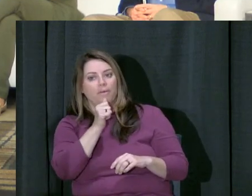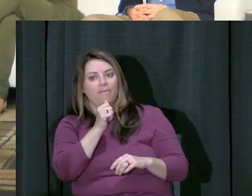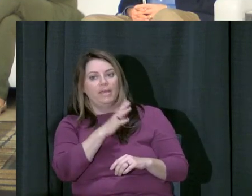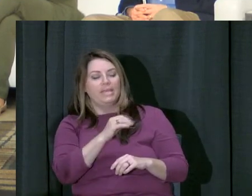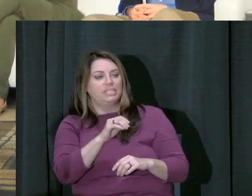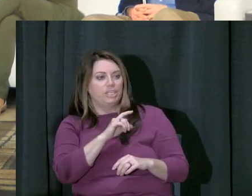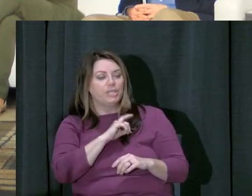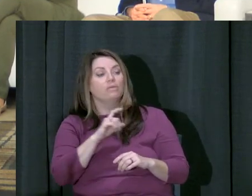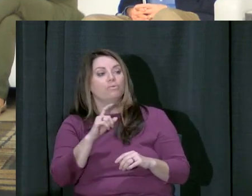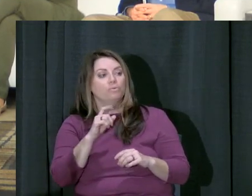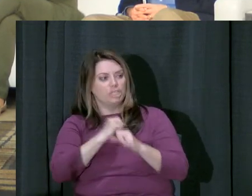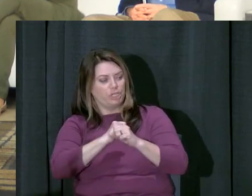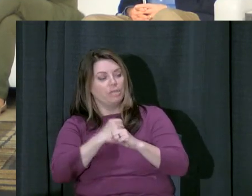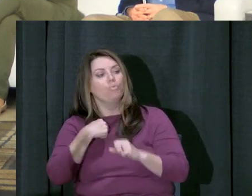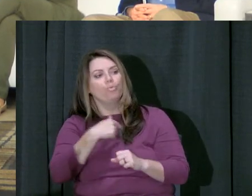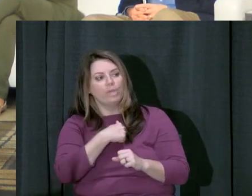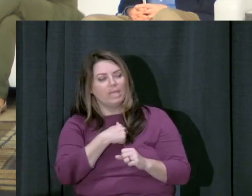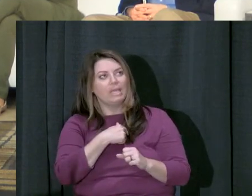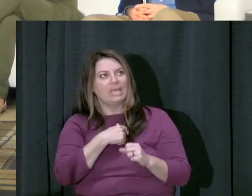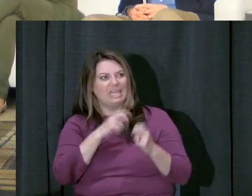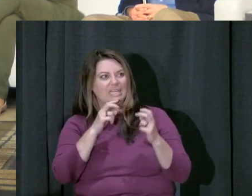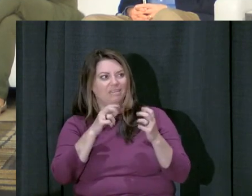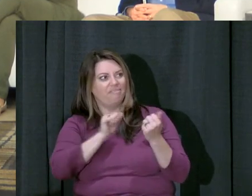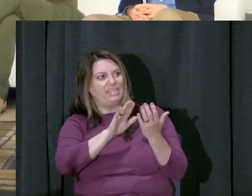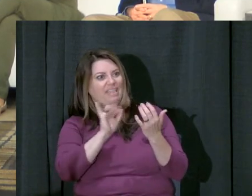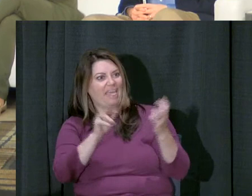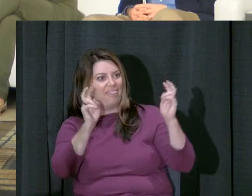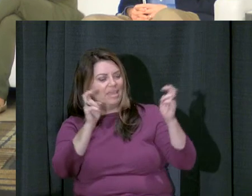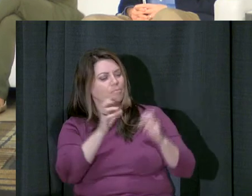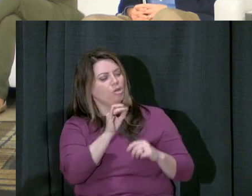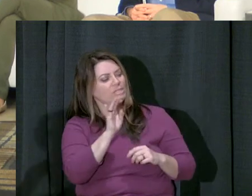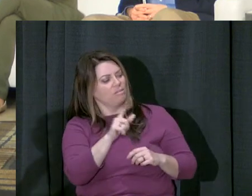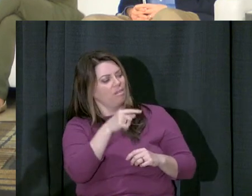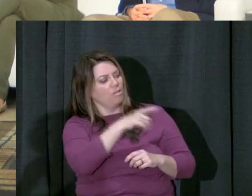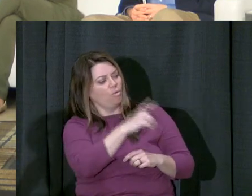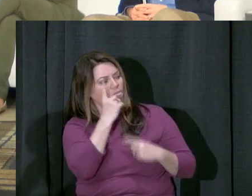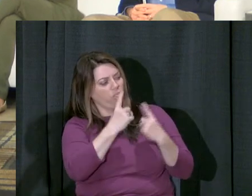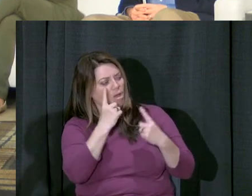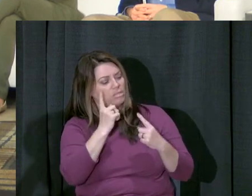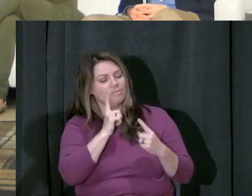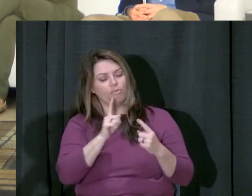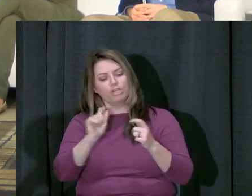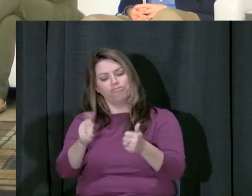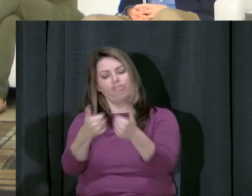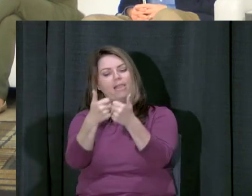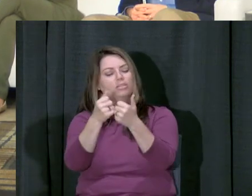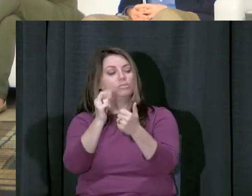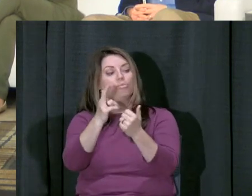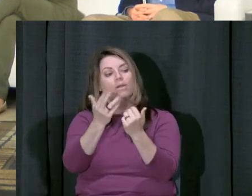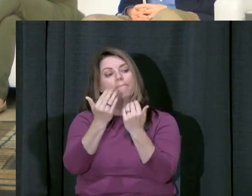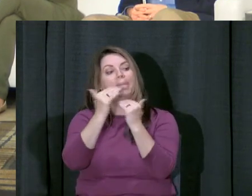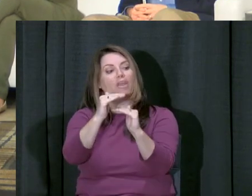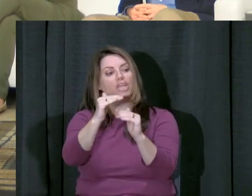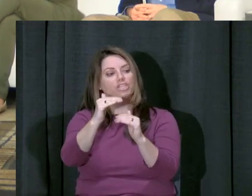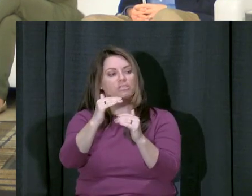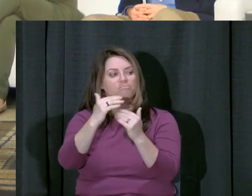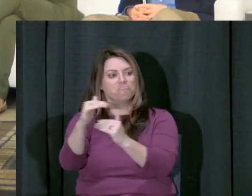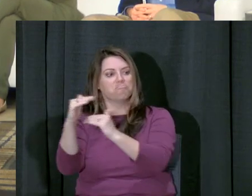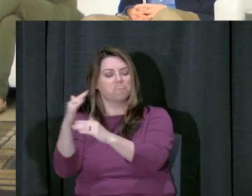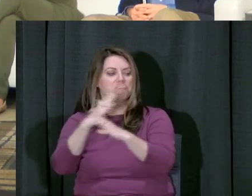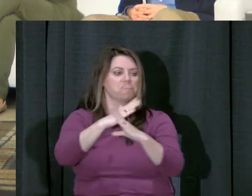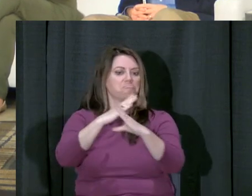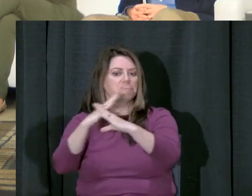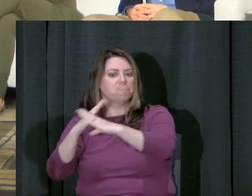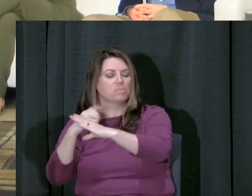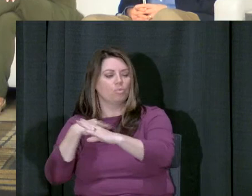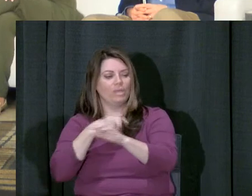now that we've all been dealing with. Crystal, thoughts from you in terms of challenges and barriers that we can perhaps